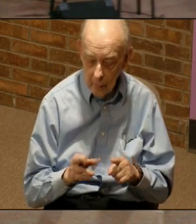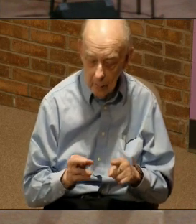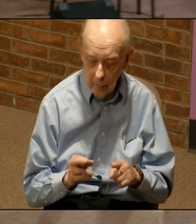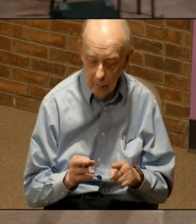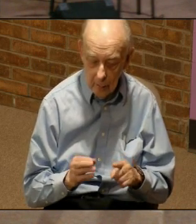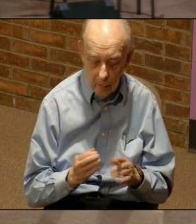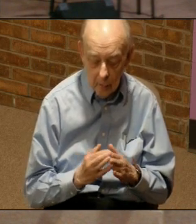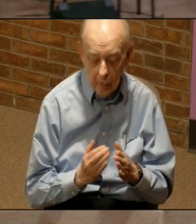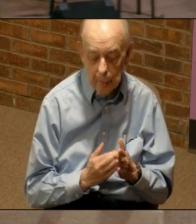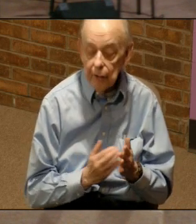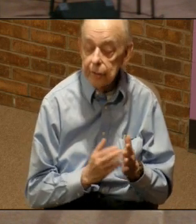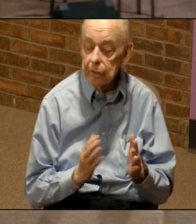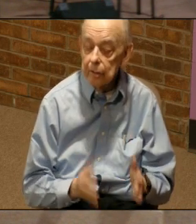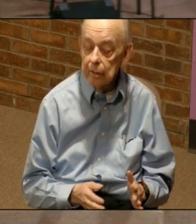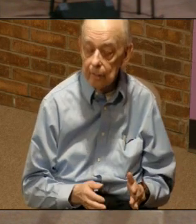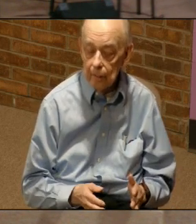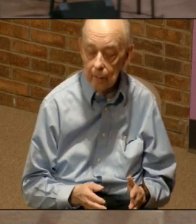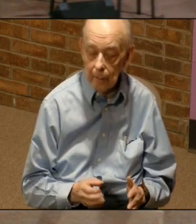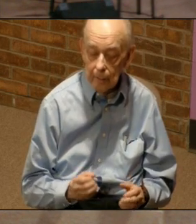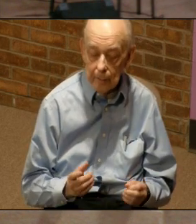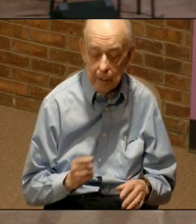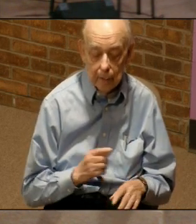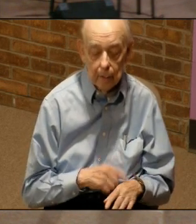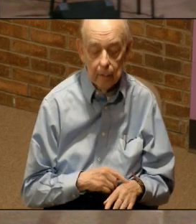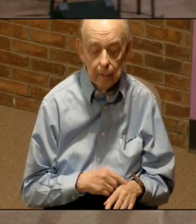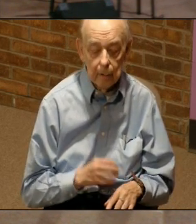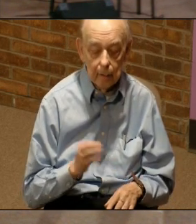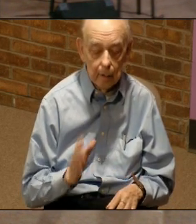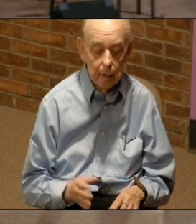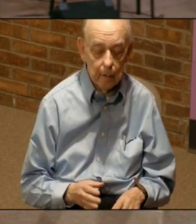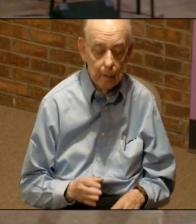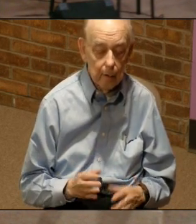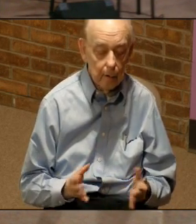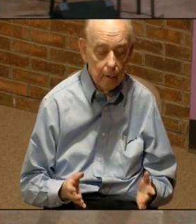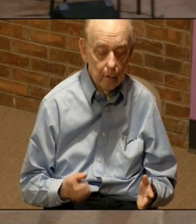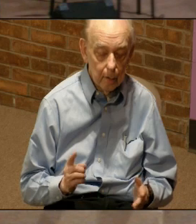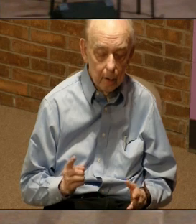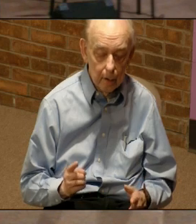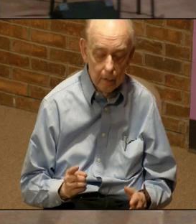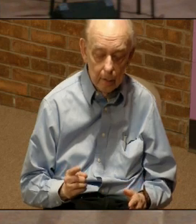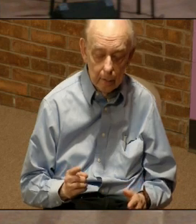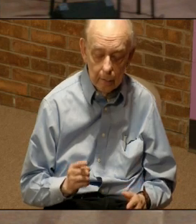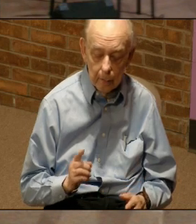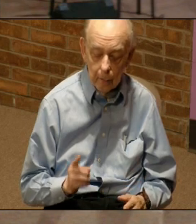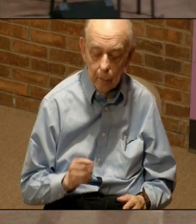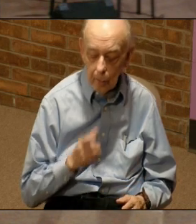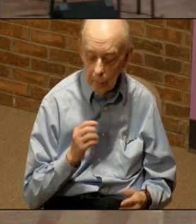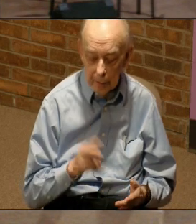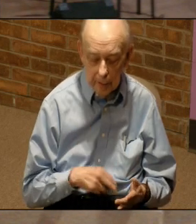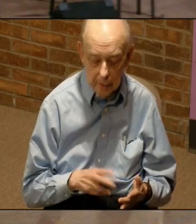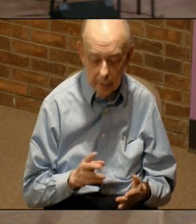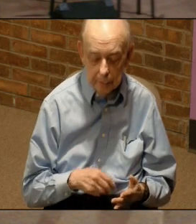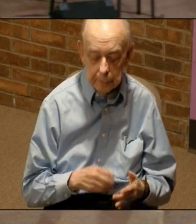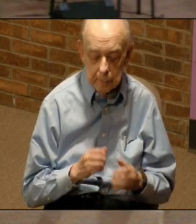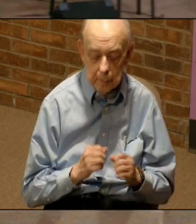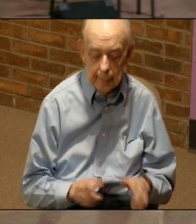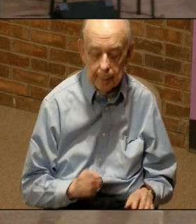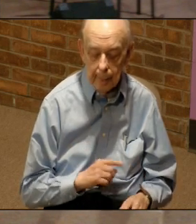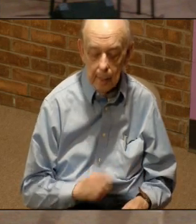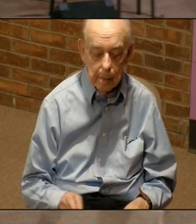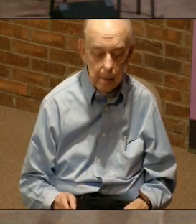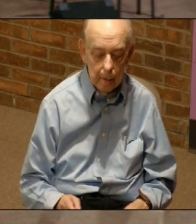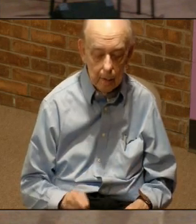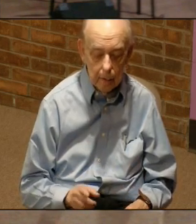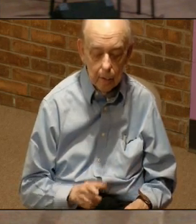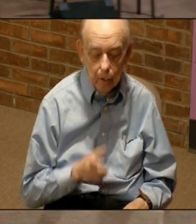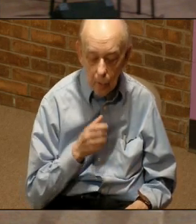the messenger. A lot of times the preacher, the pastor, the one who reads it, and also blessed are the ones